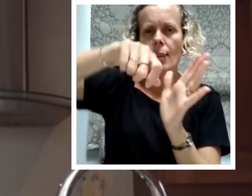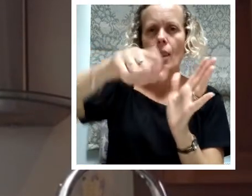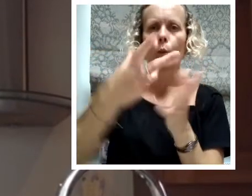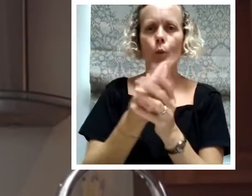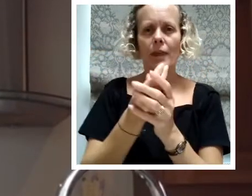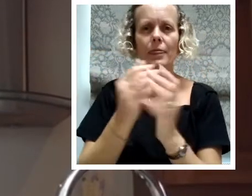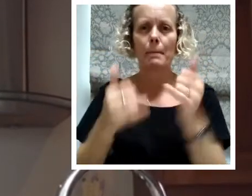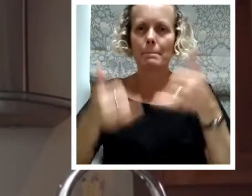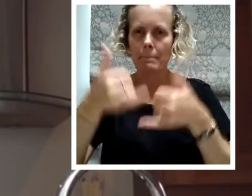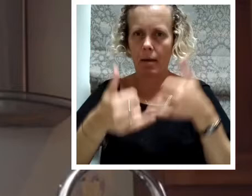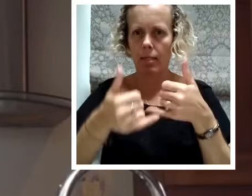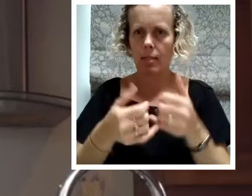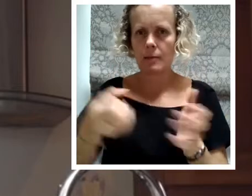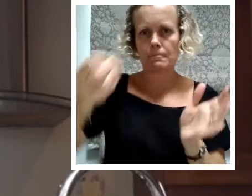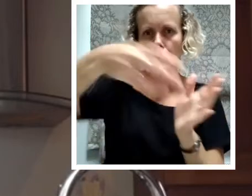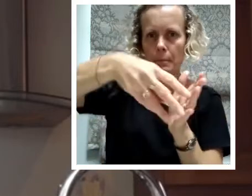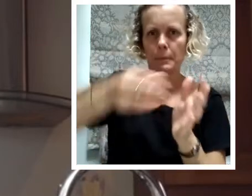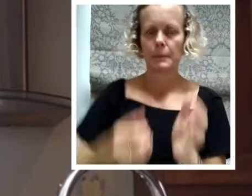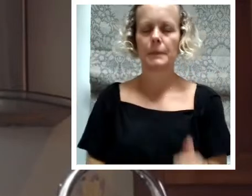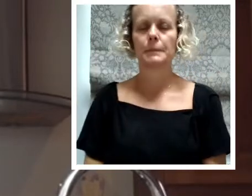with our milk. 1,